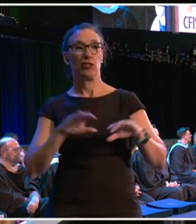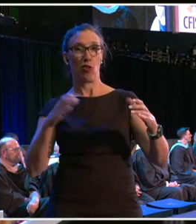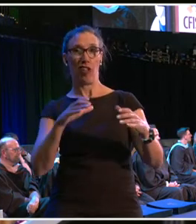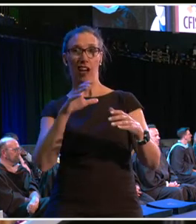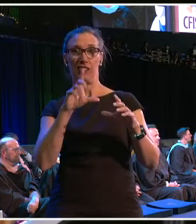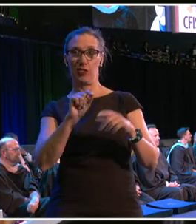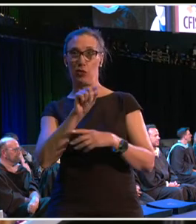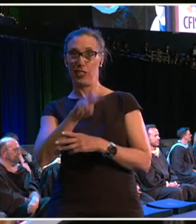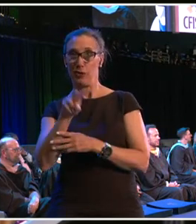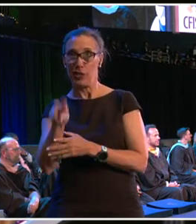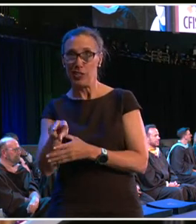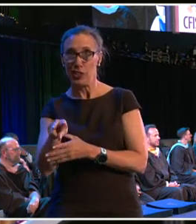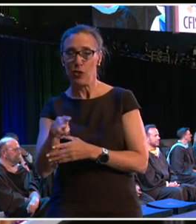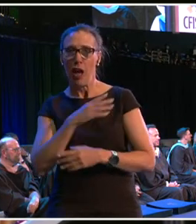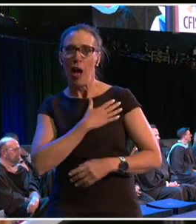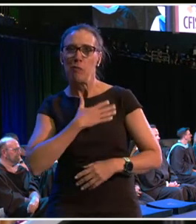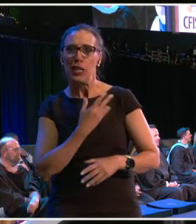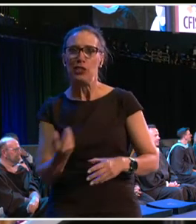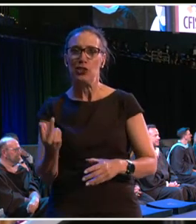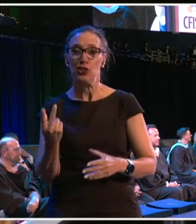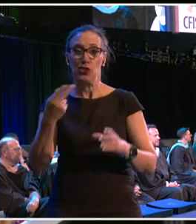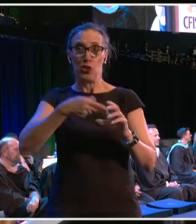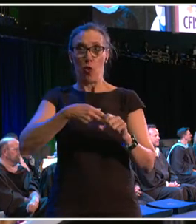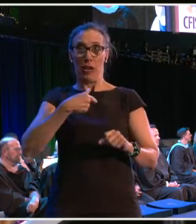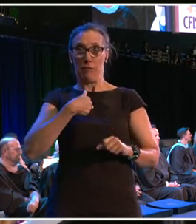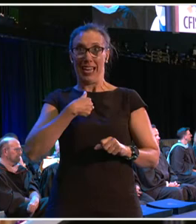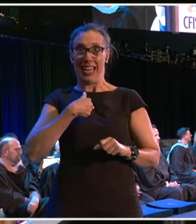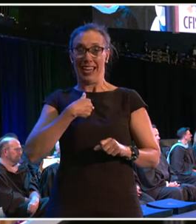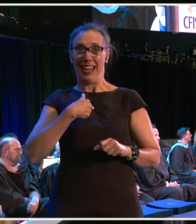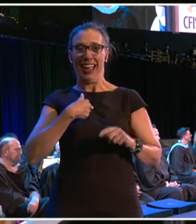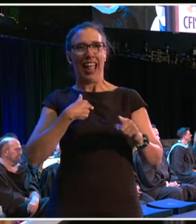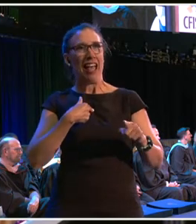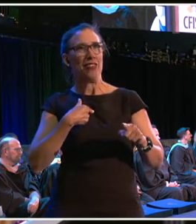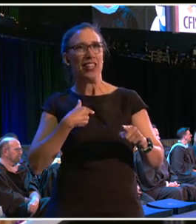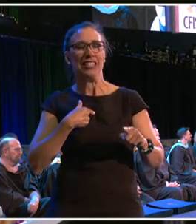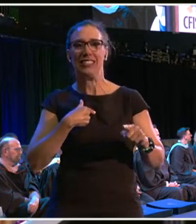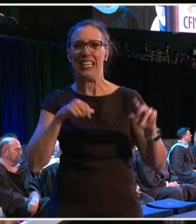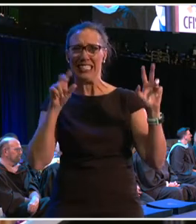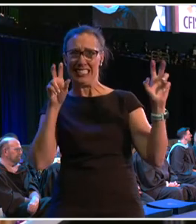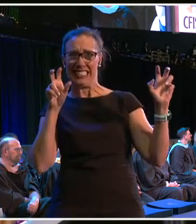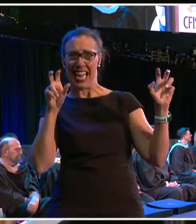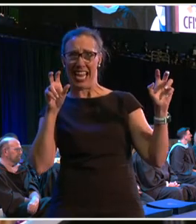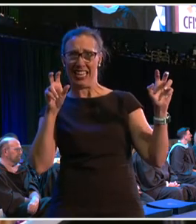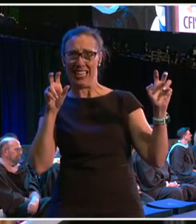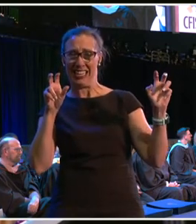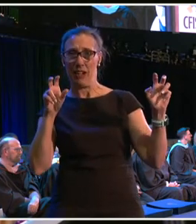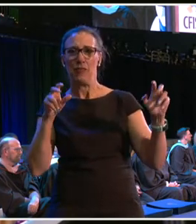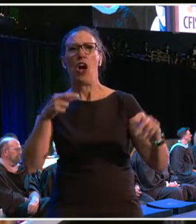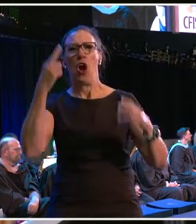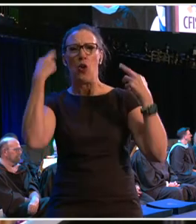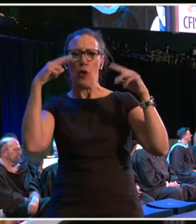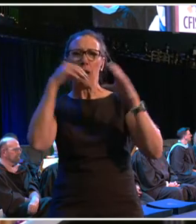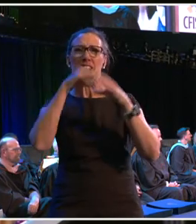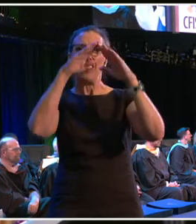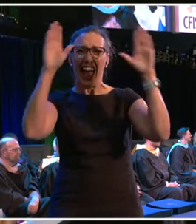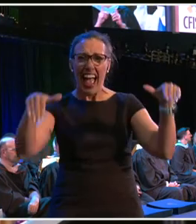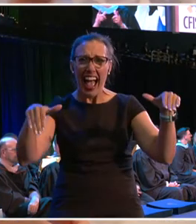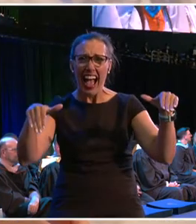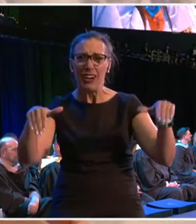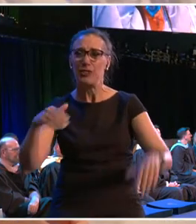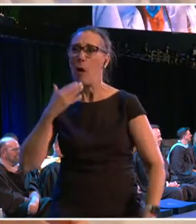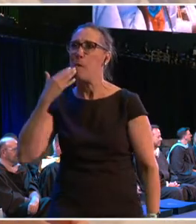of 2022, please join me in this iconic saying of ours. Rams in the house!